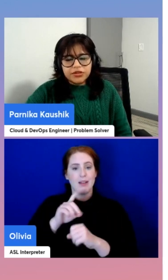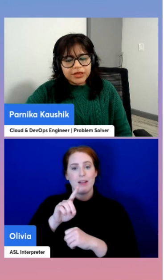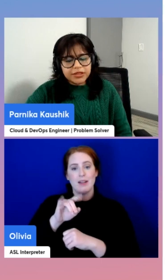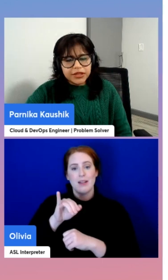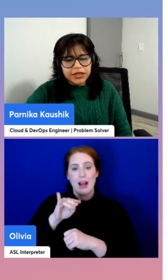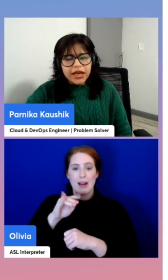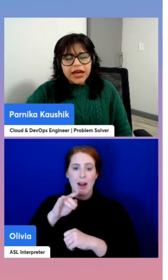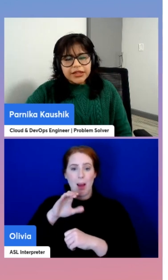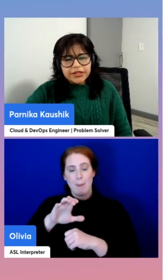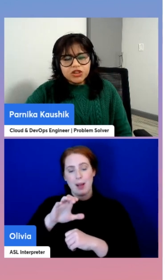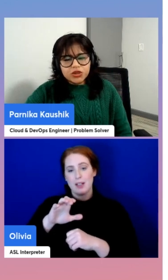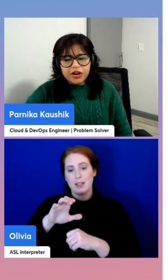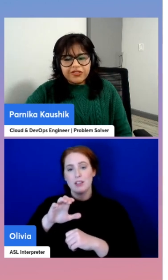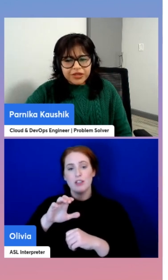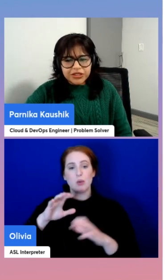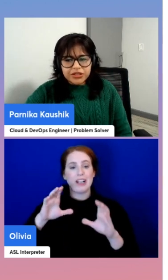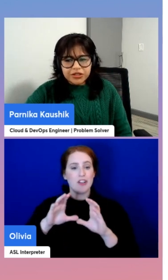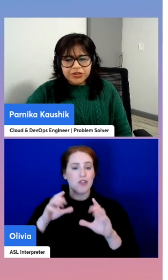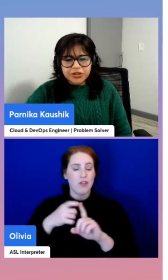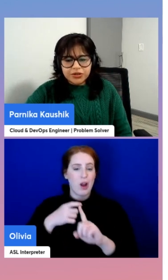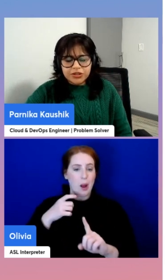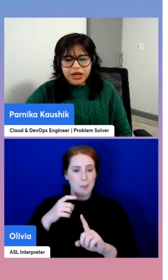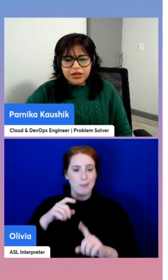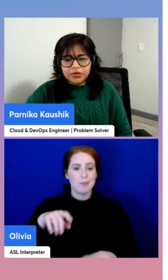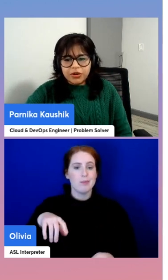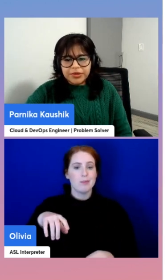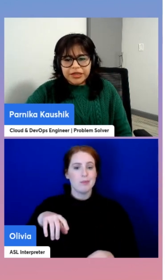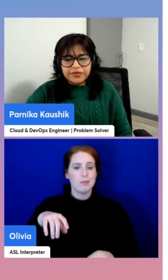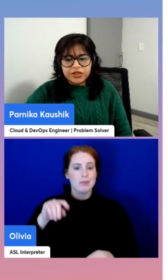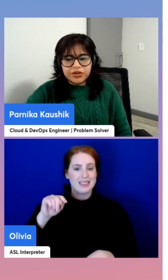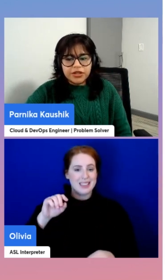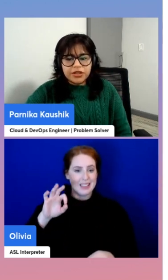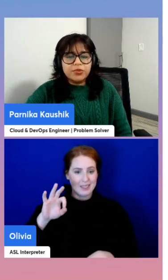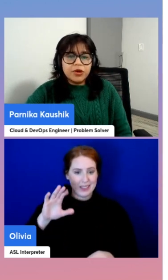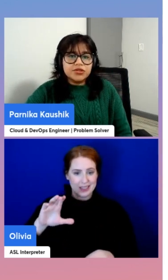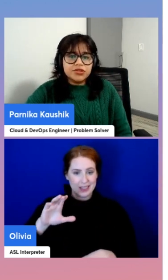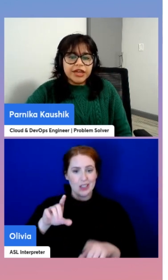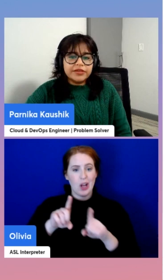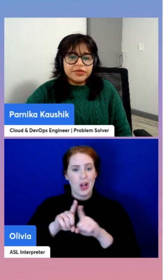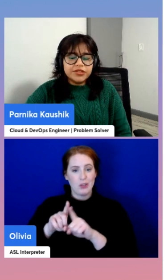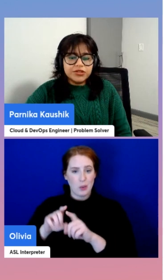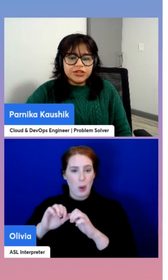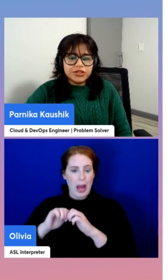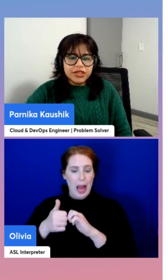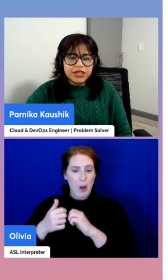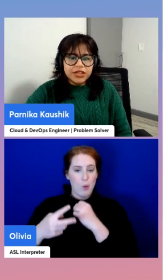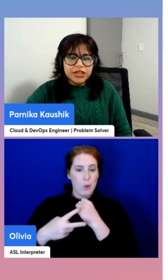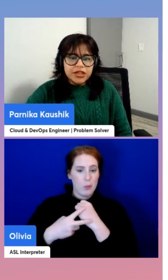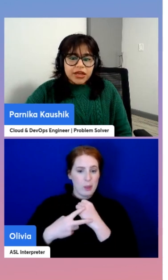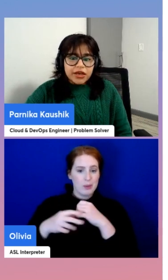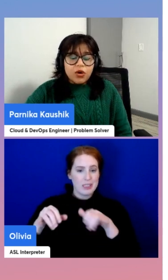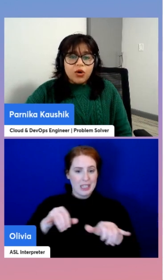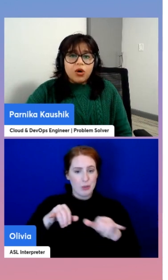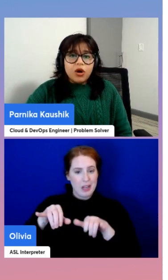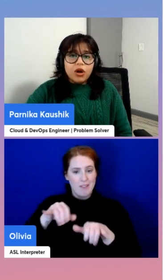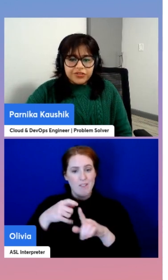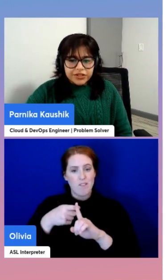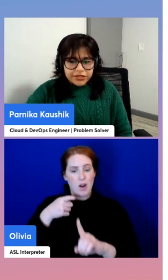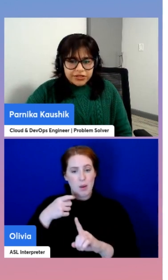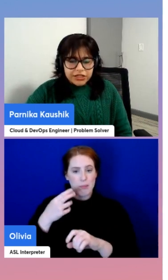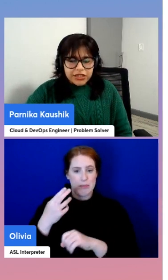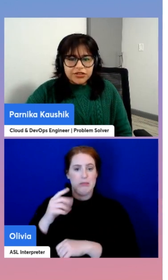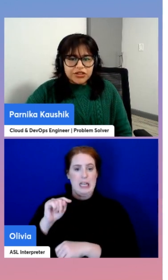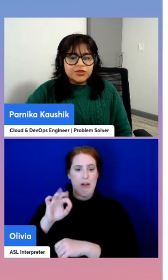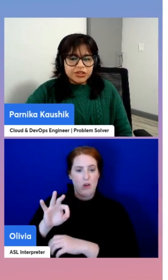AWS deployments. As a show-off measure, it also shows you how to automate even your GitHub repository administration. Now, all